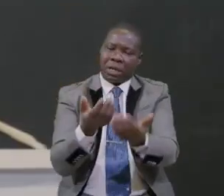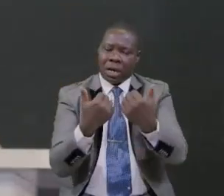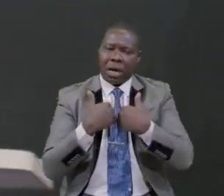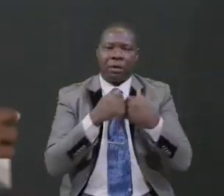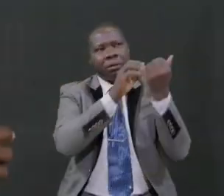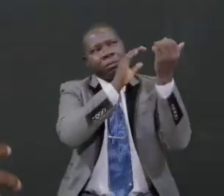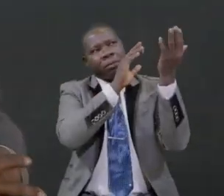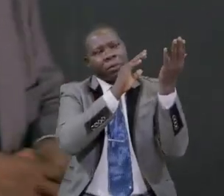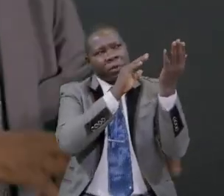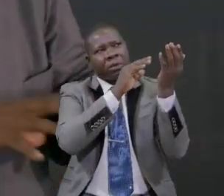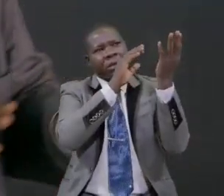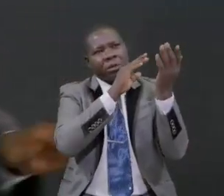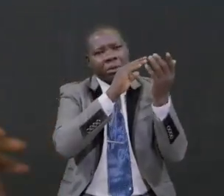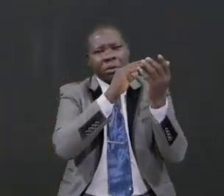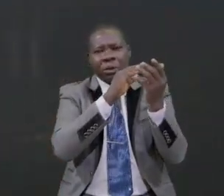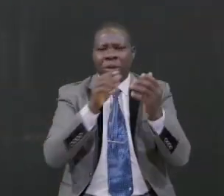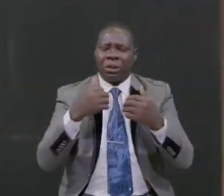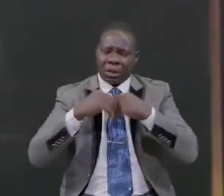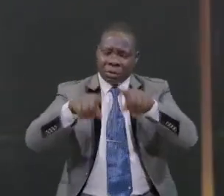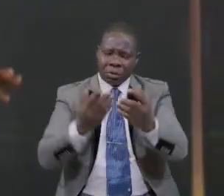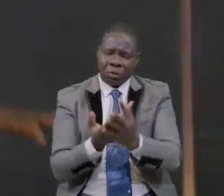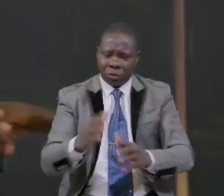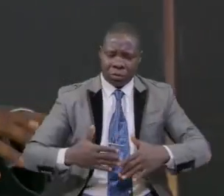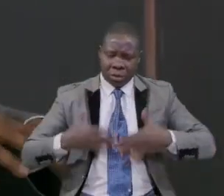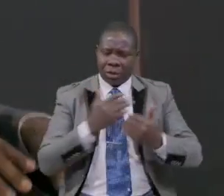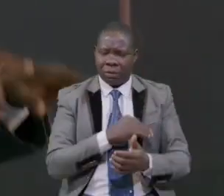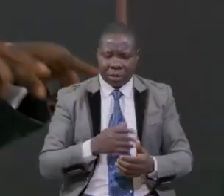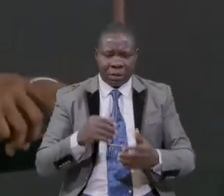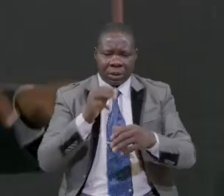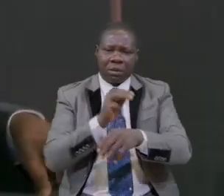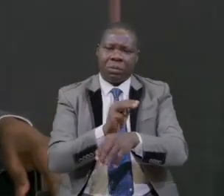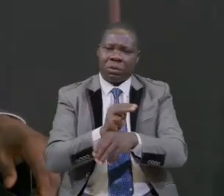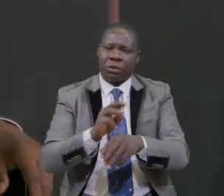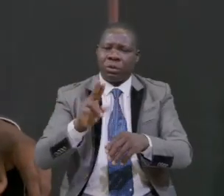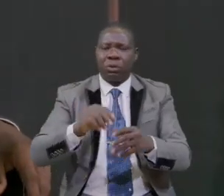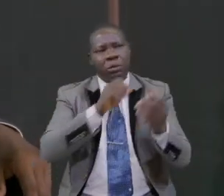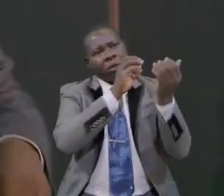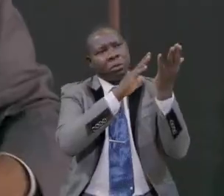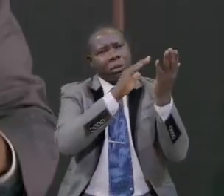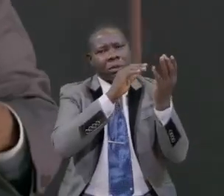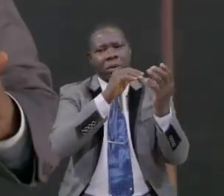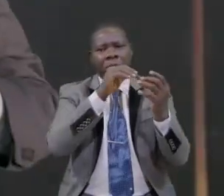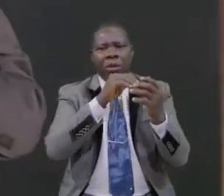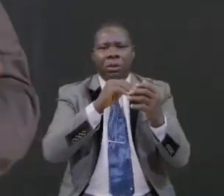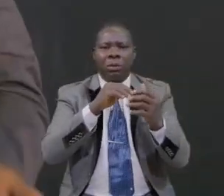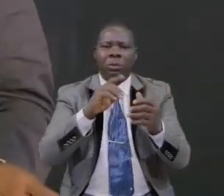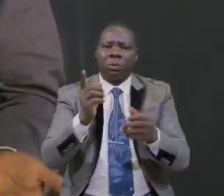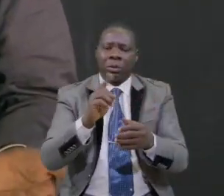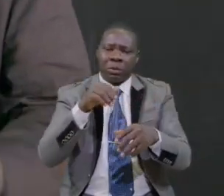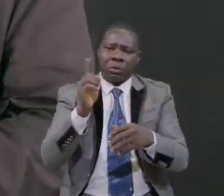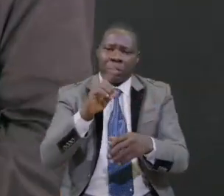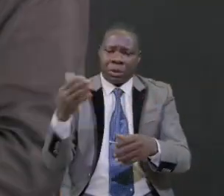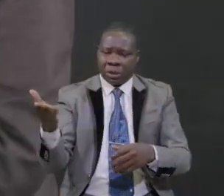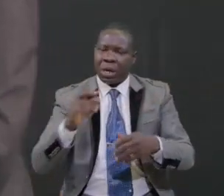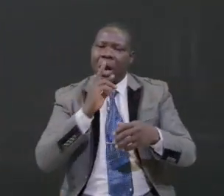through ministry. There's no expectation. They are where they are. They remain where they